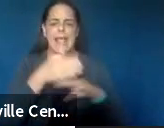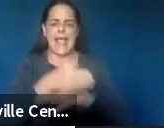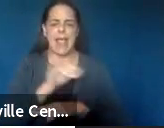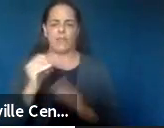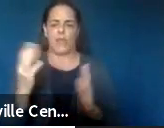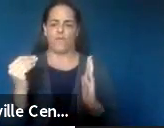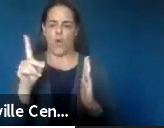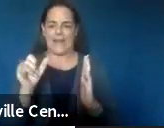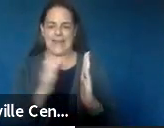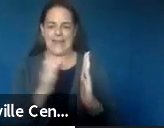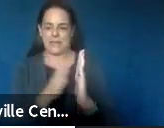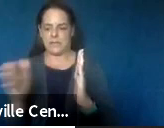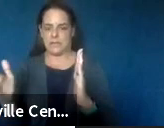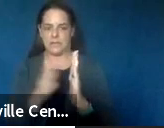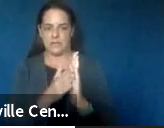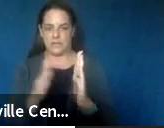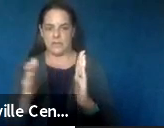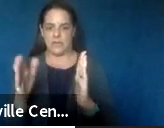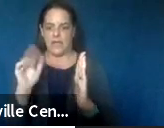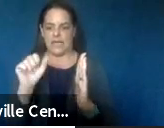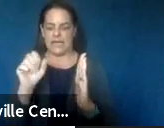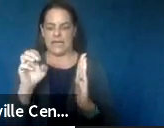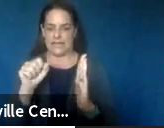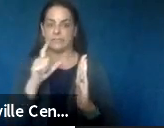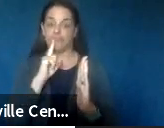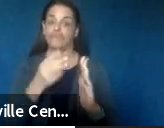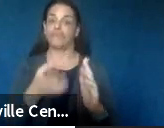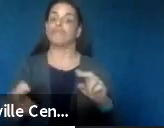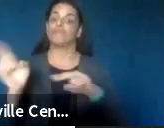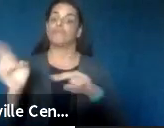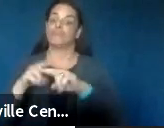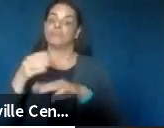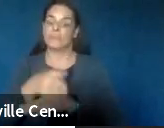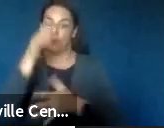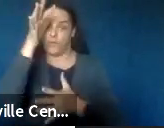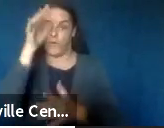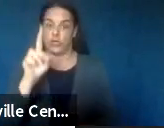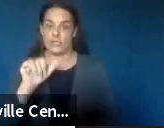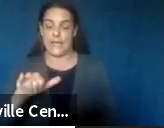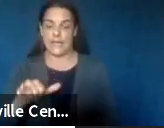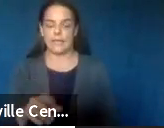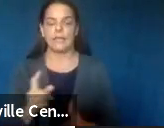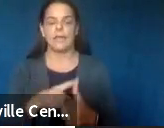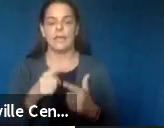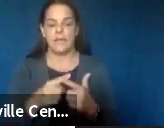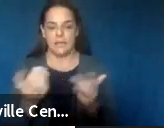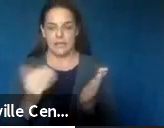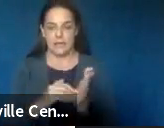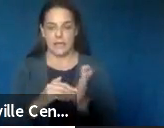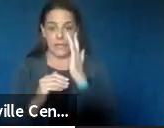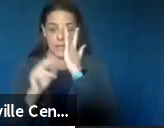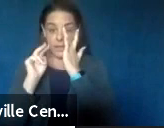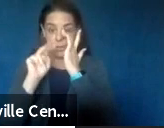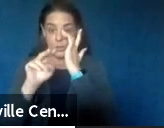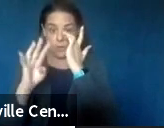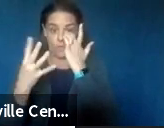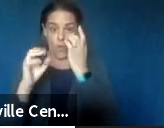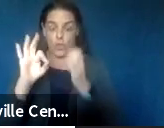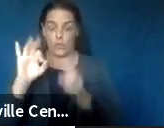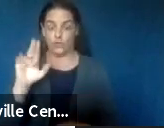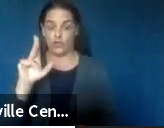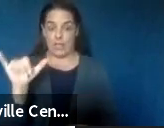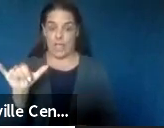14-day incubation period, our cases certainly went up after Father's Day. And then if looking at the 4th of